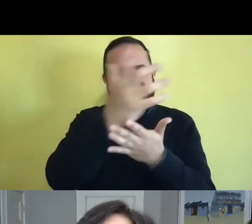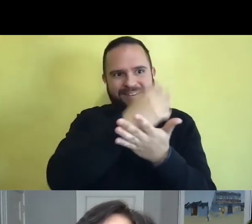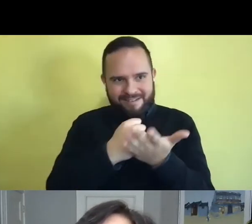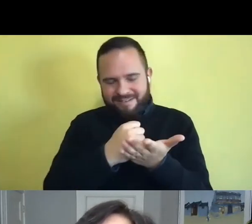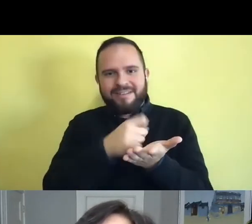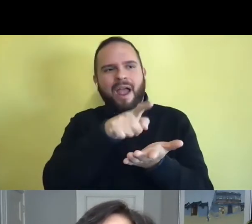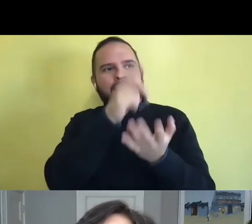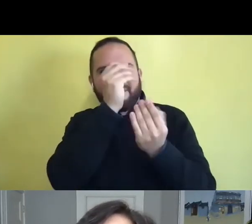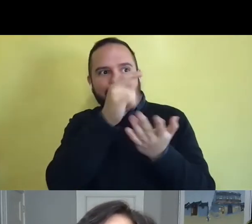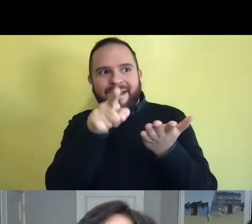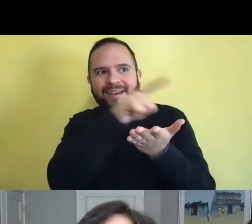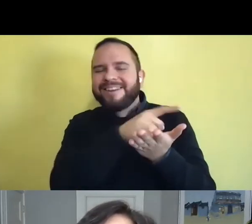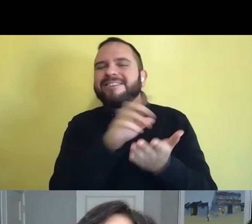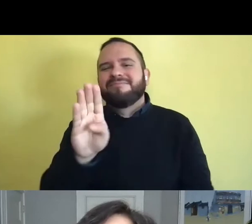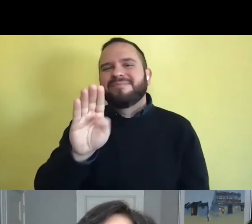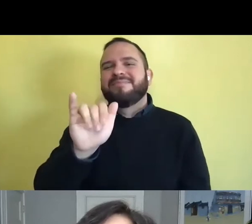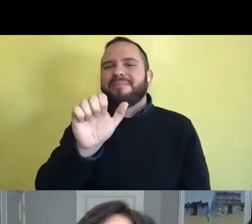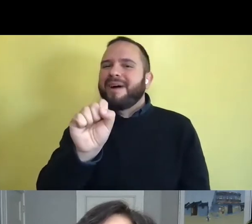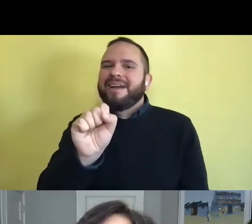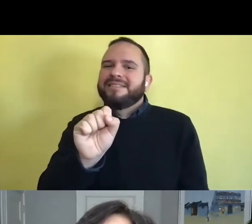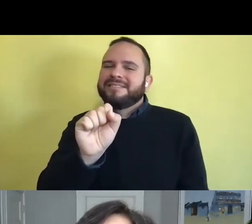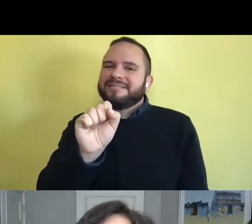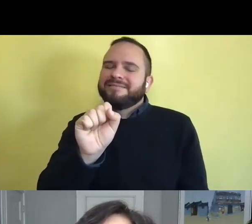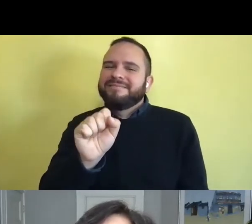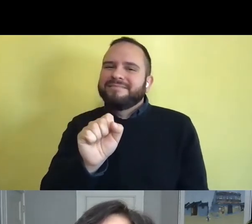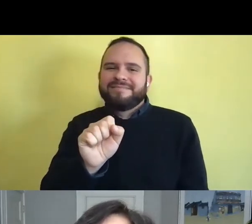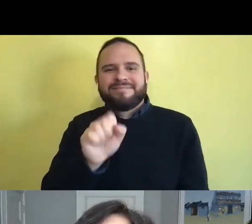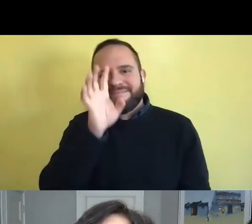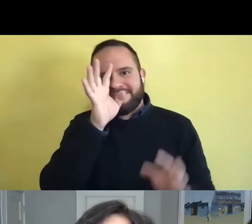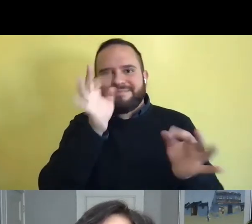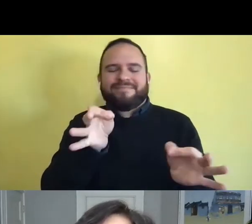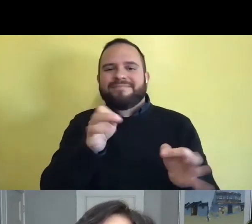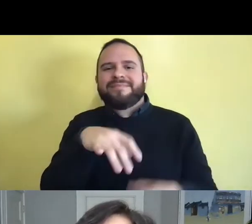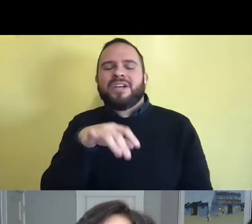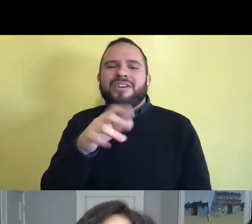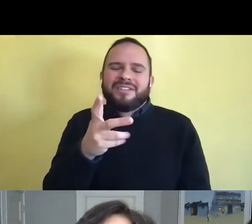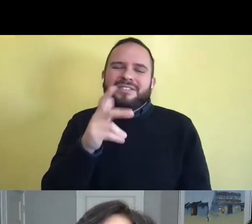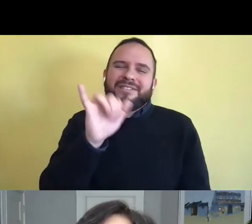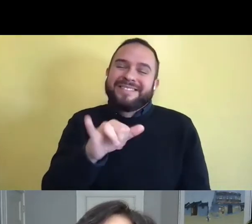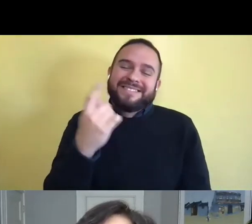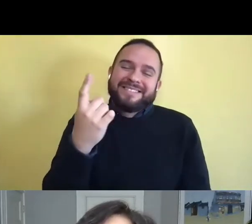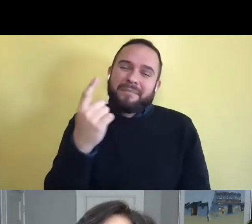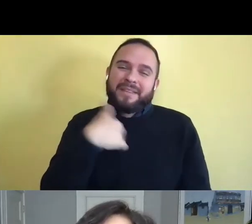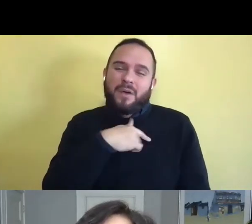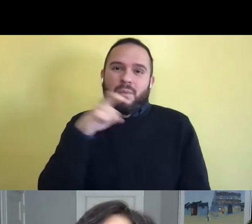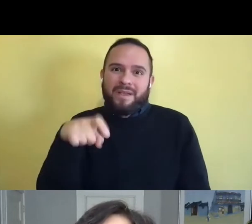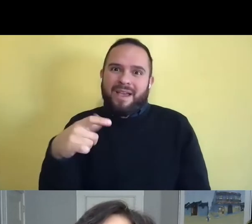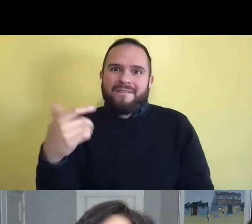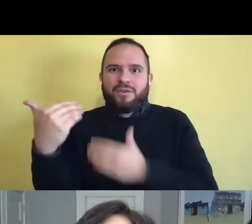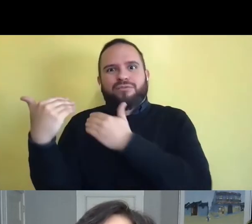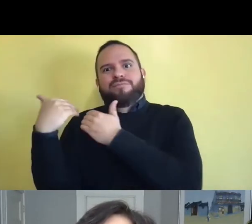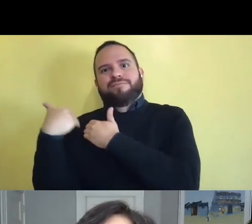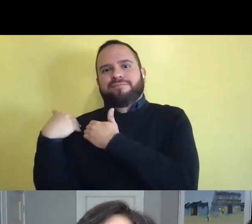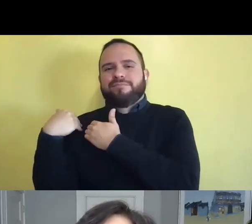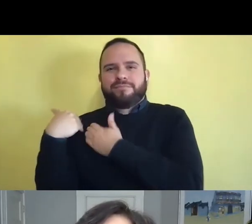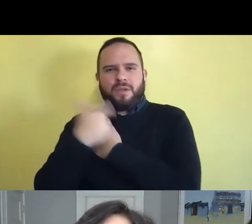historical bias. And that's one of the challenges that we have as practitioners in the space, is understanding the bias and